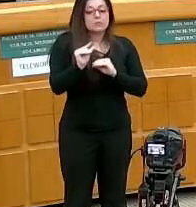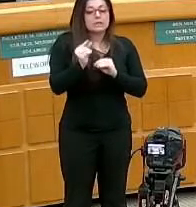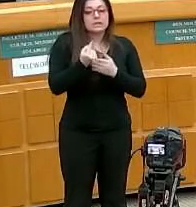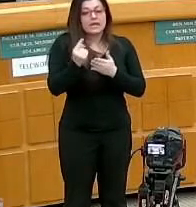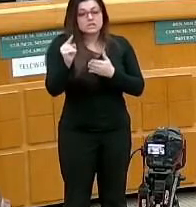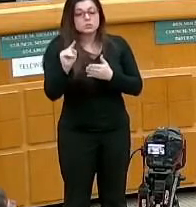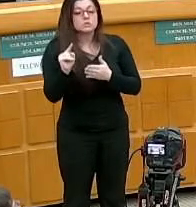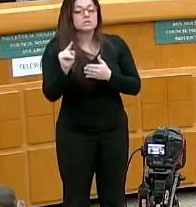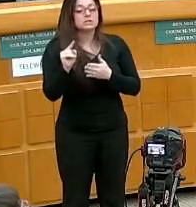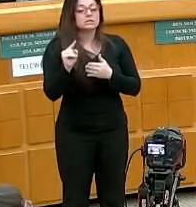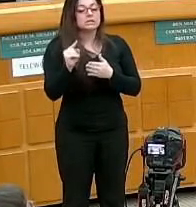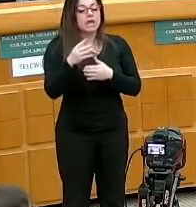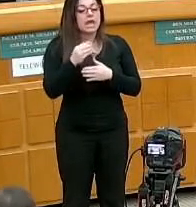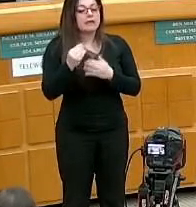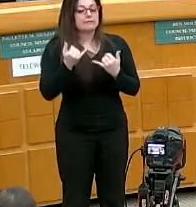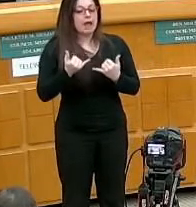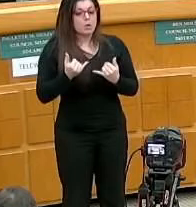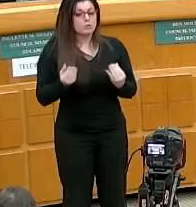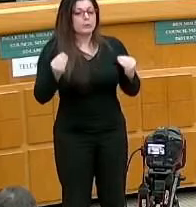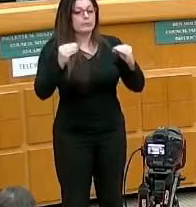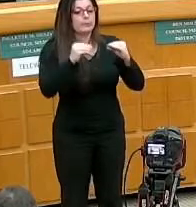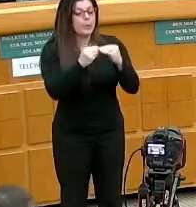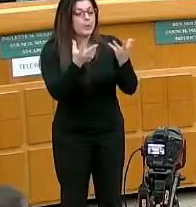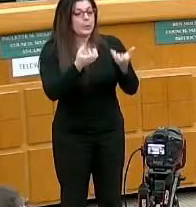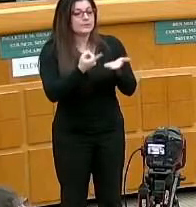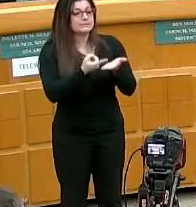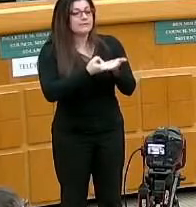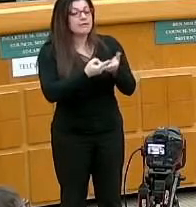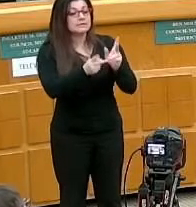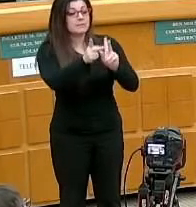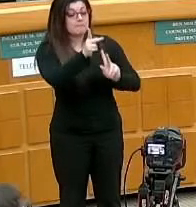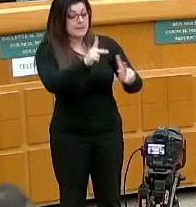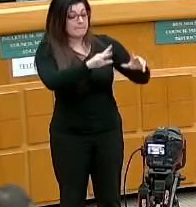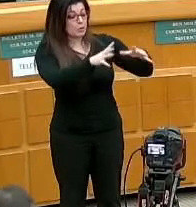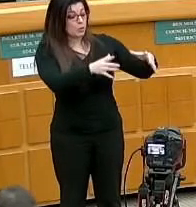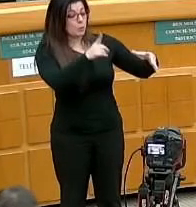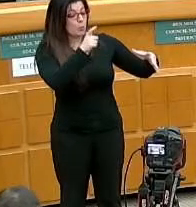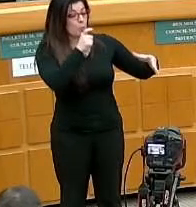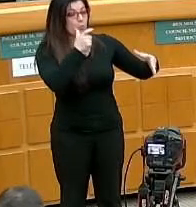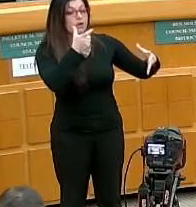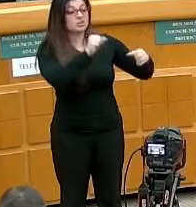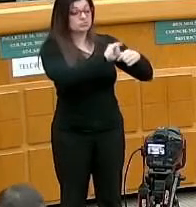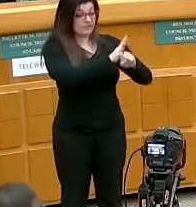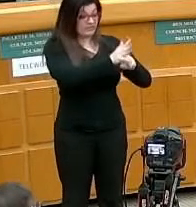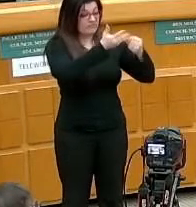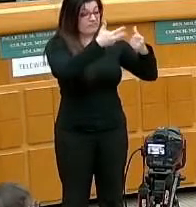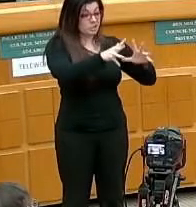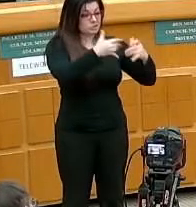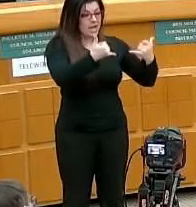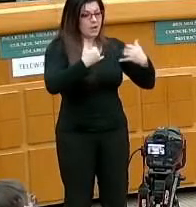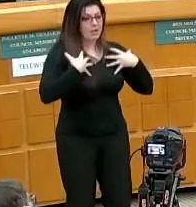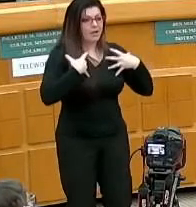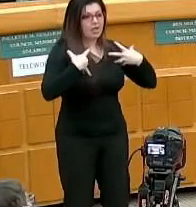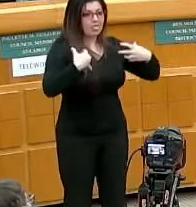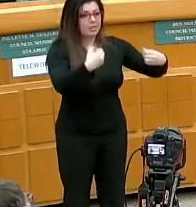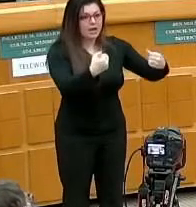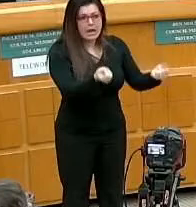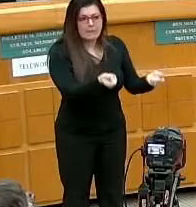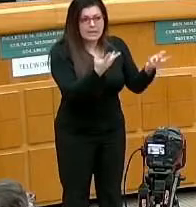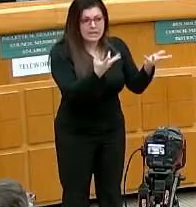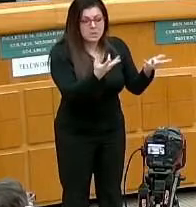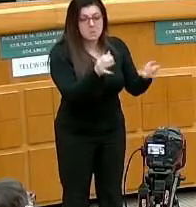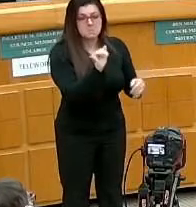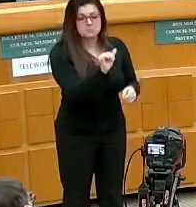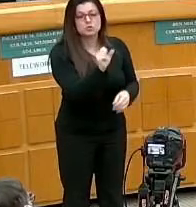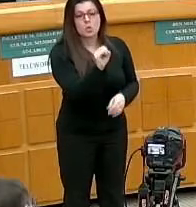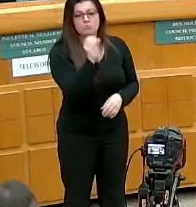more frequently, and that is who has recovered and what does that number look like. And so I'm going to give